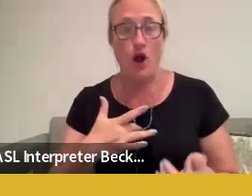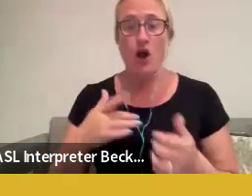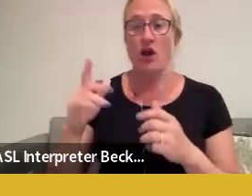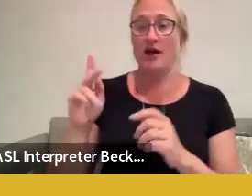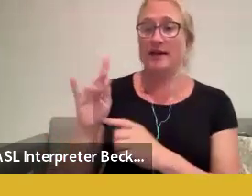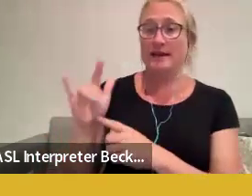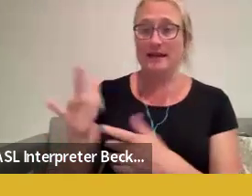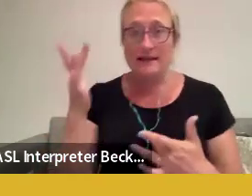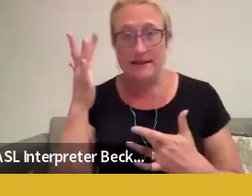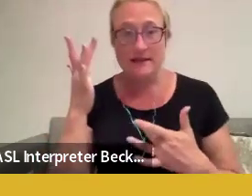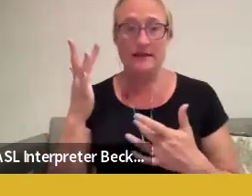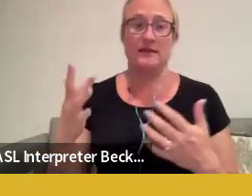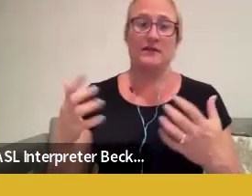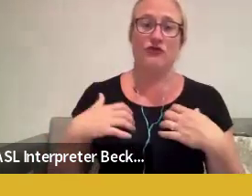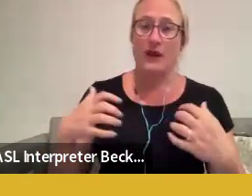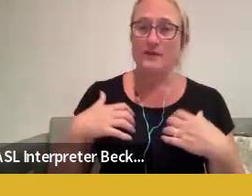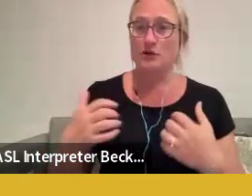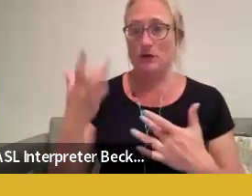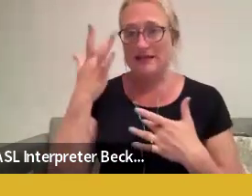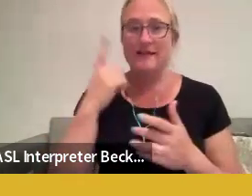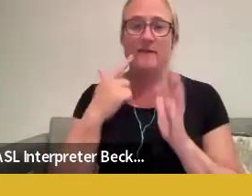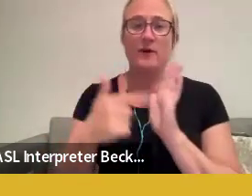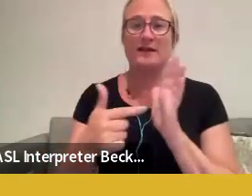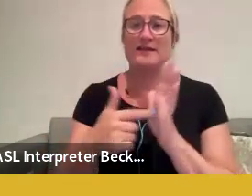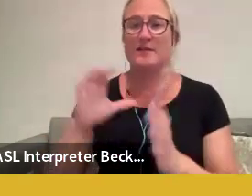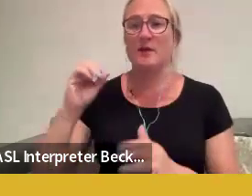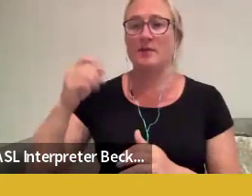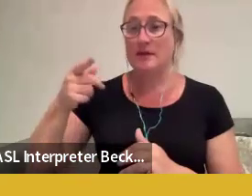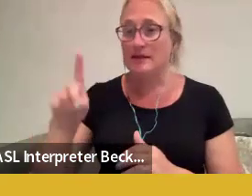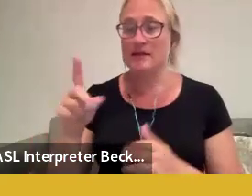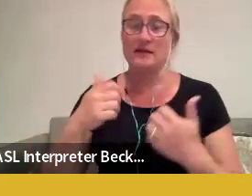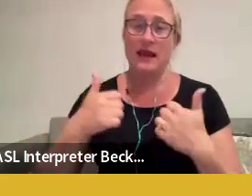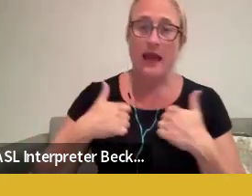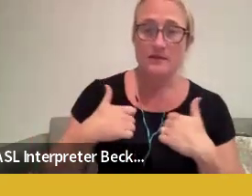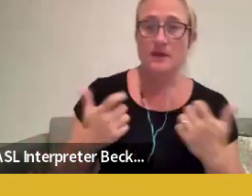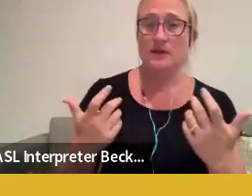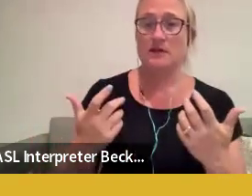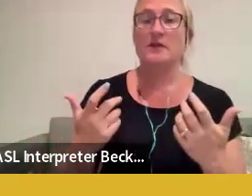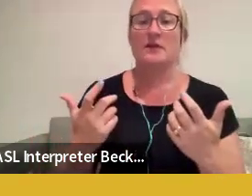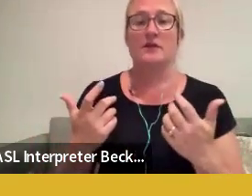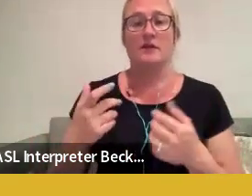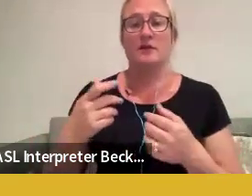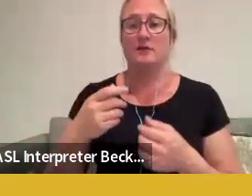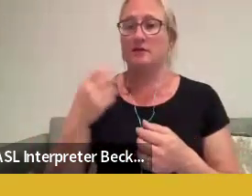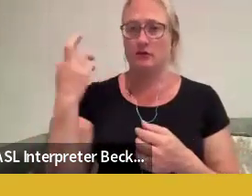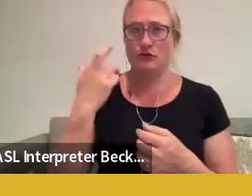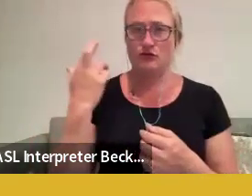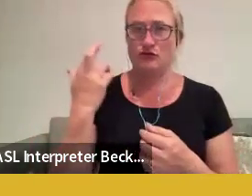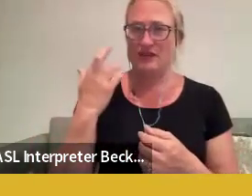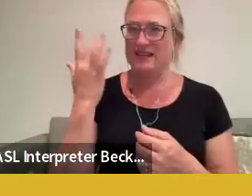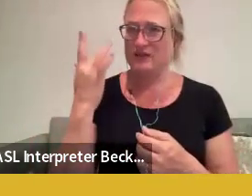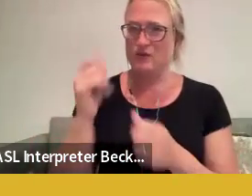and even respiratory diseases like asthma or COPD. There are many reasons why people with chronic health conditions